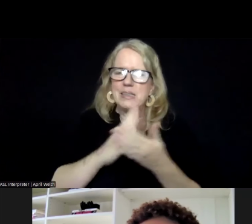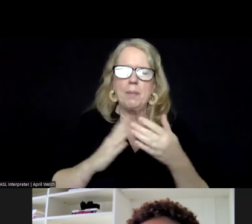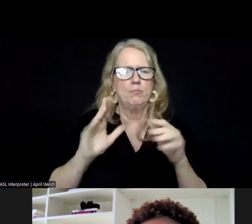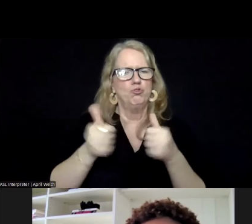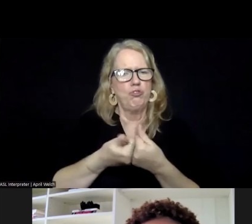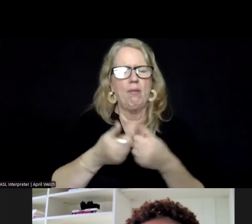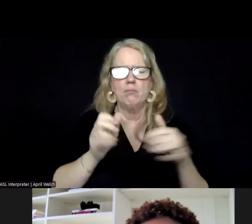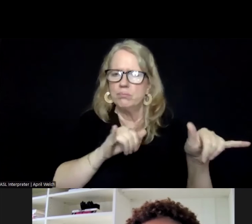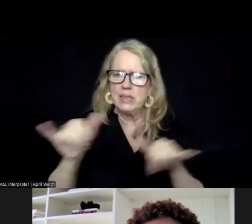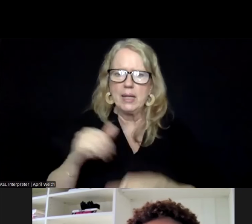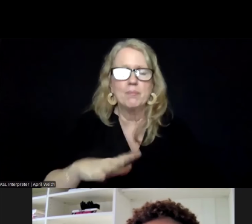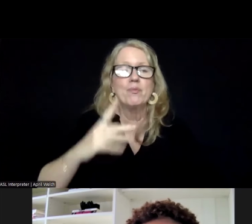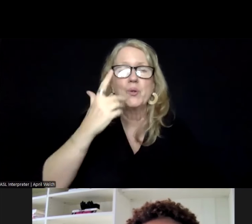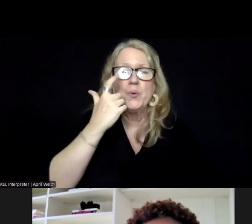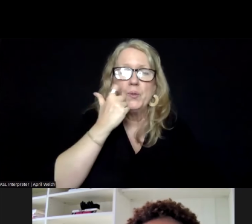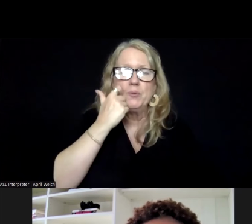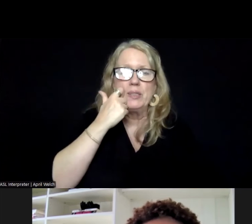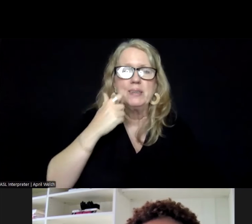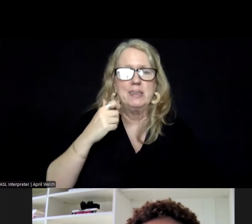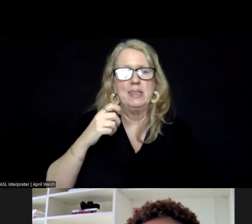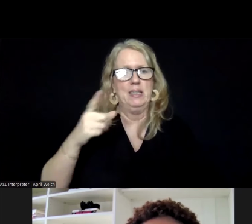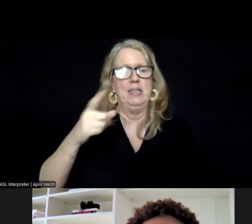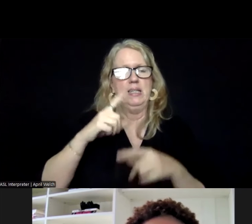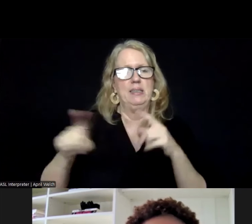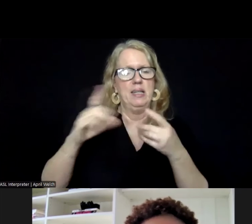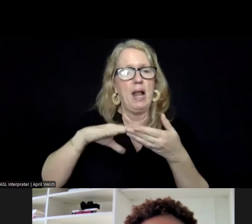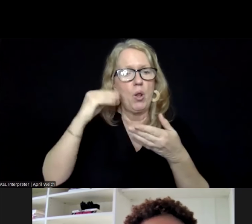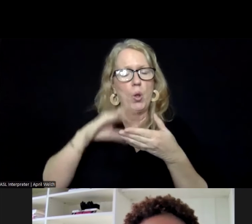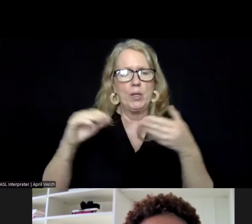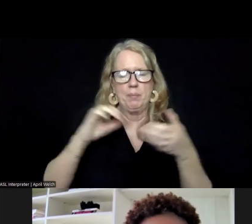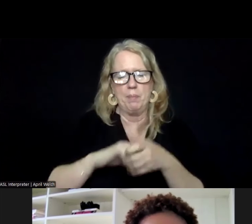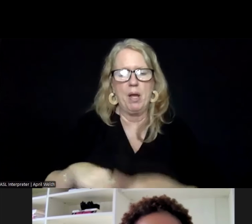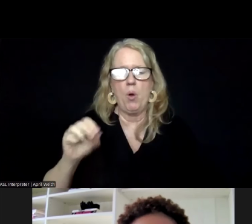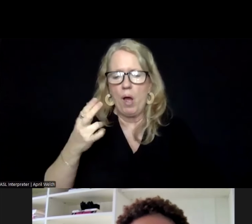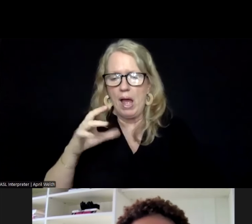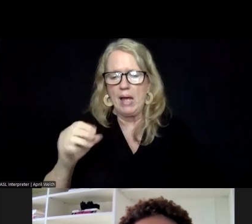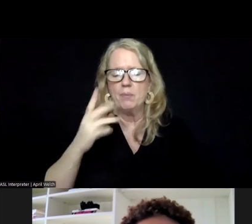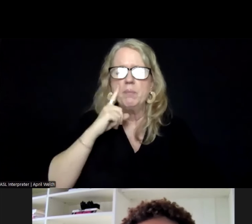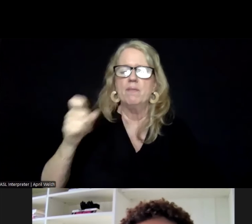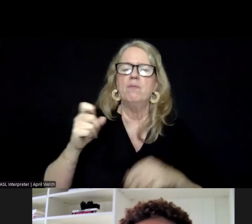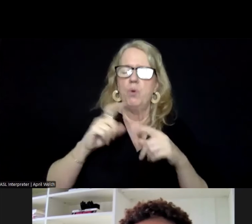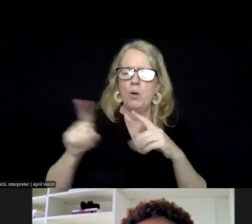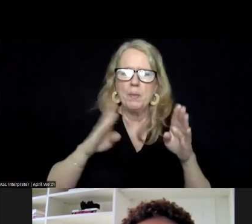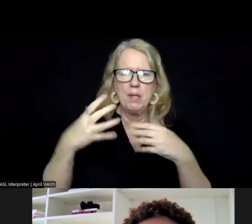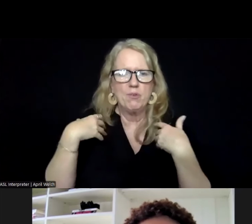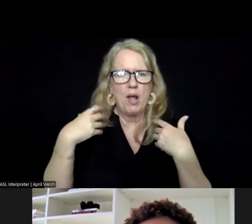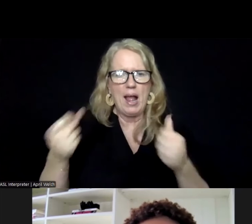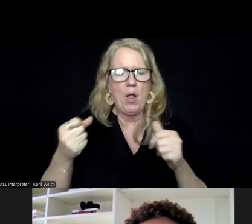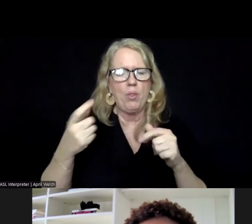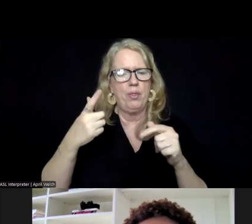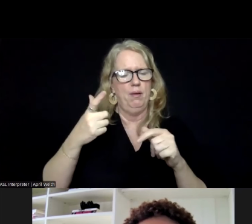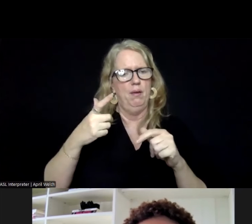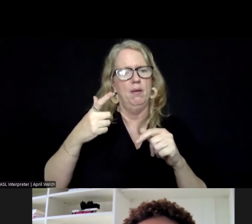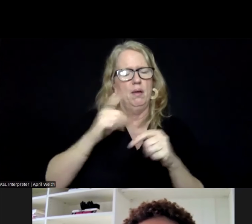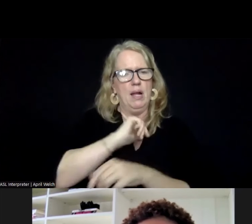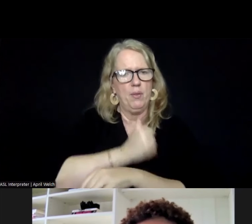For example, we recently wrapped a learning collaborative of our Ohio Association of County Behavioral Health Authorities, especially